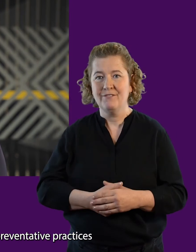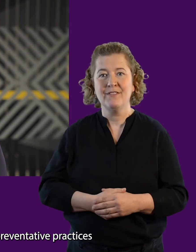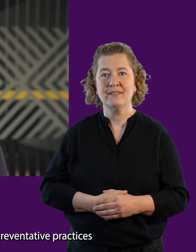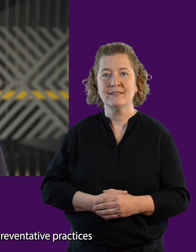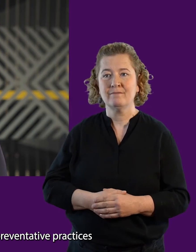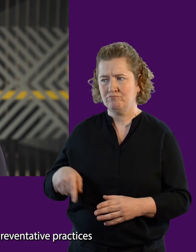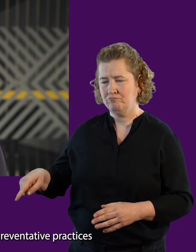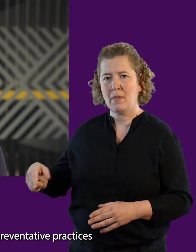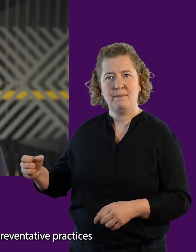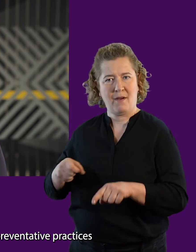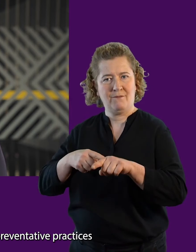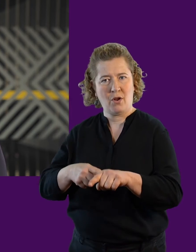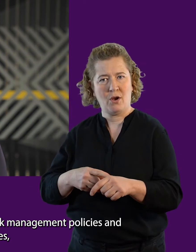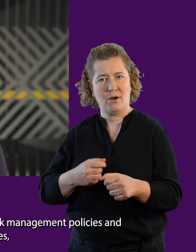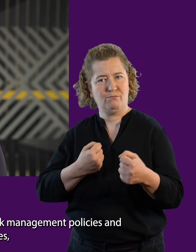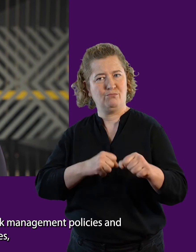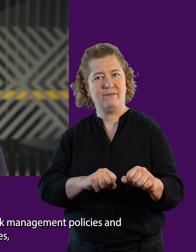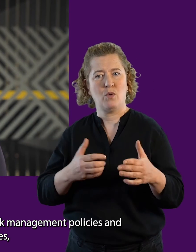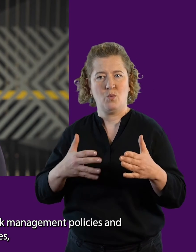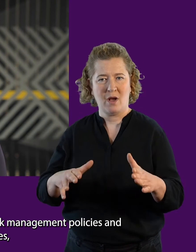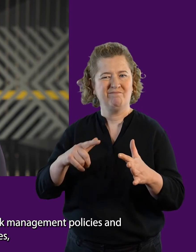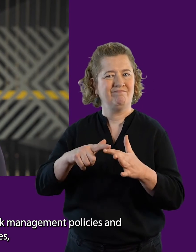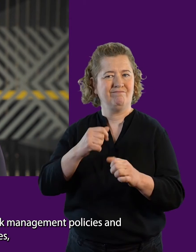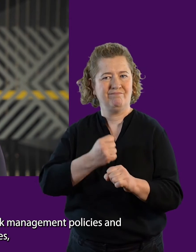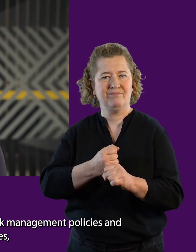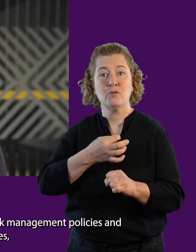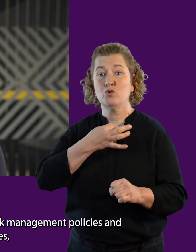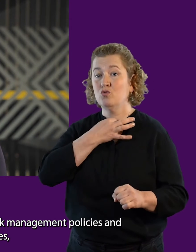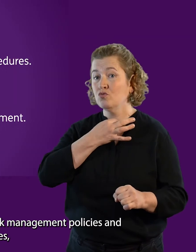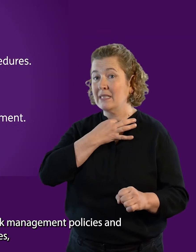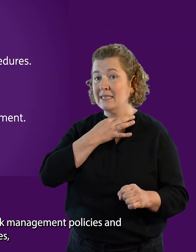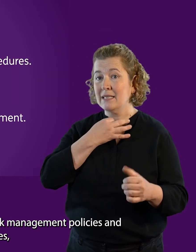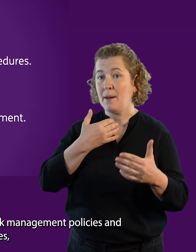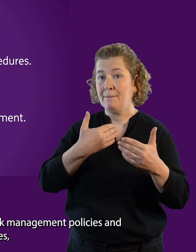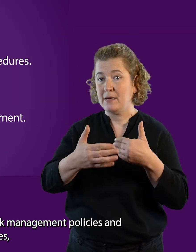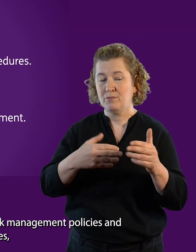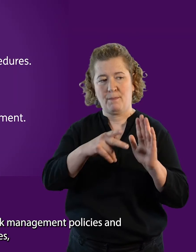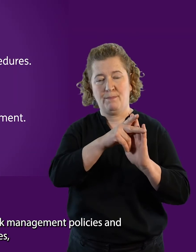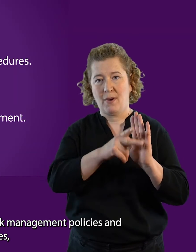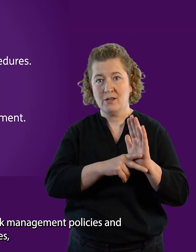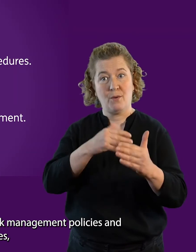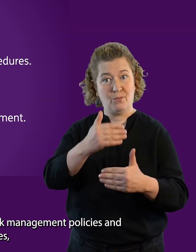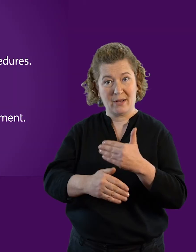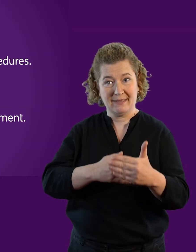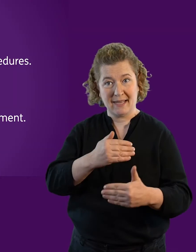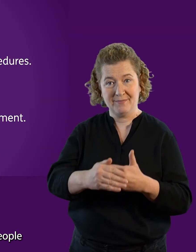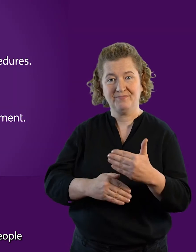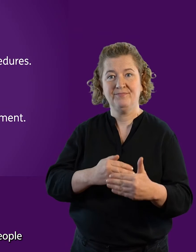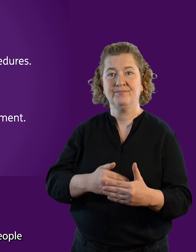must implement preventative practices such as implementing proactive risk management policies and